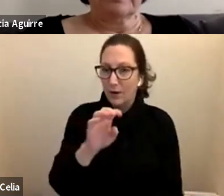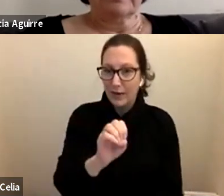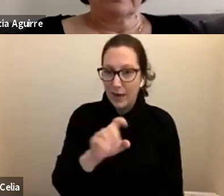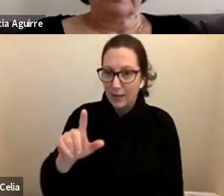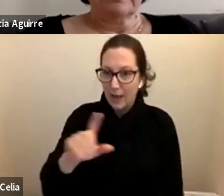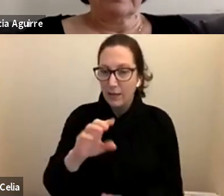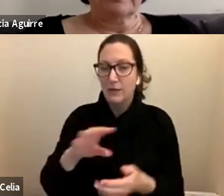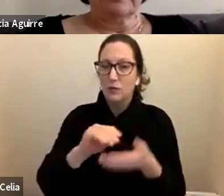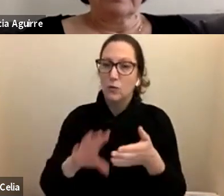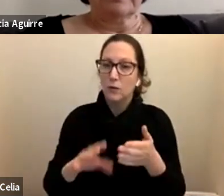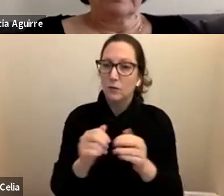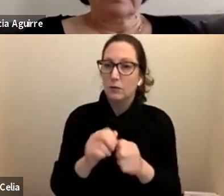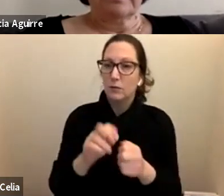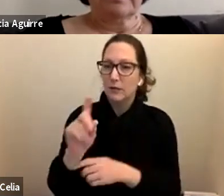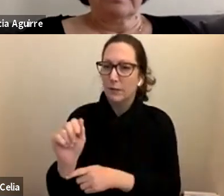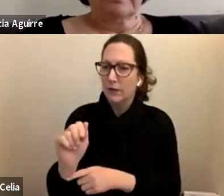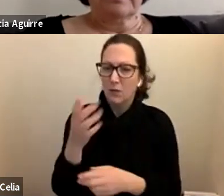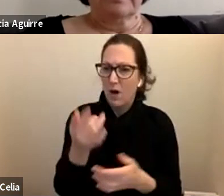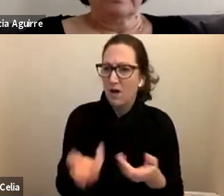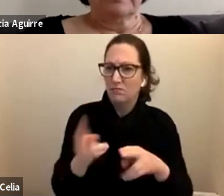with disabilities?